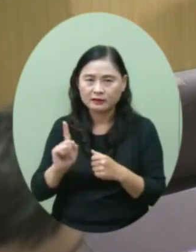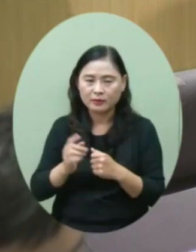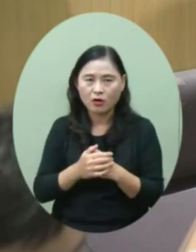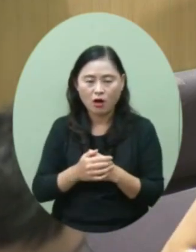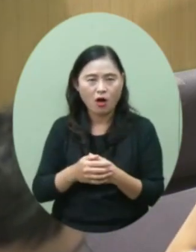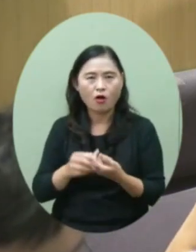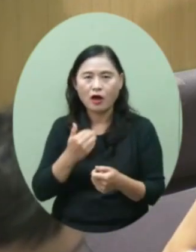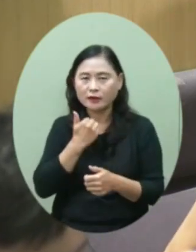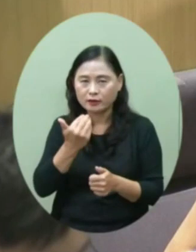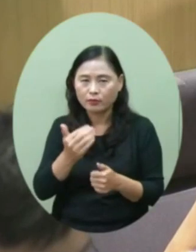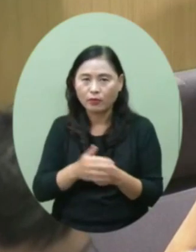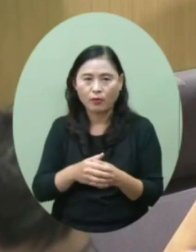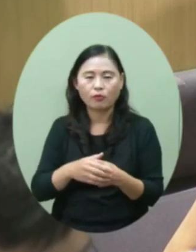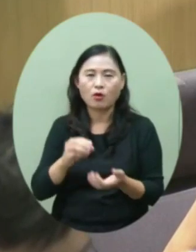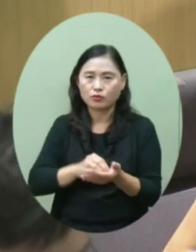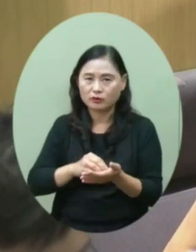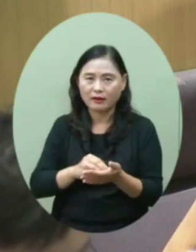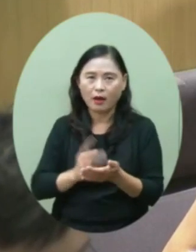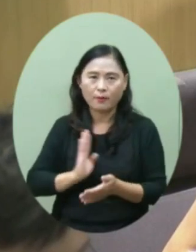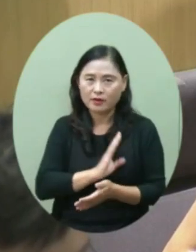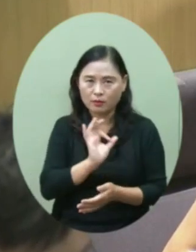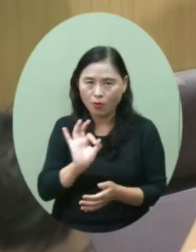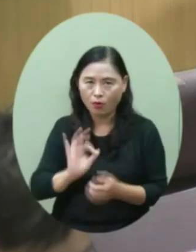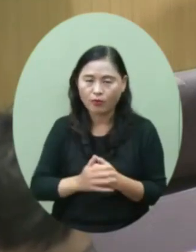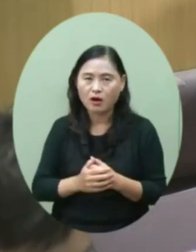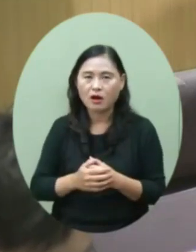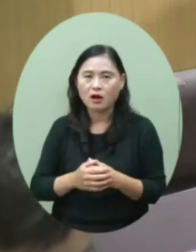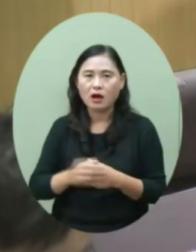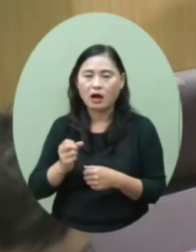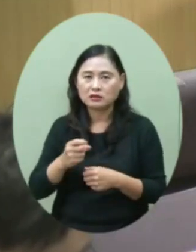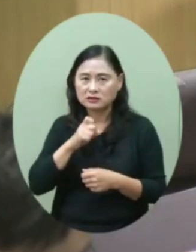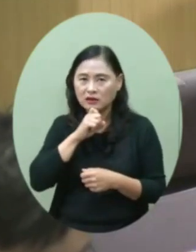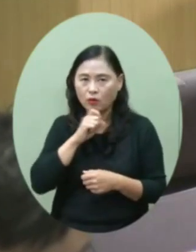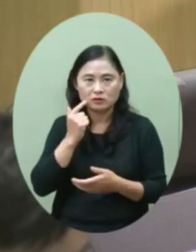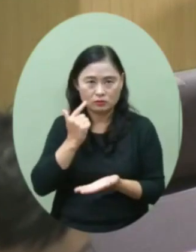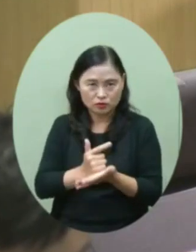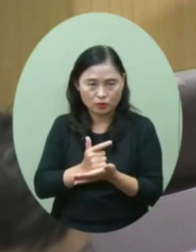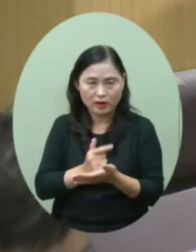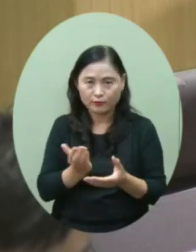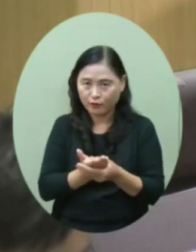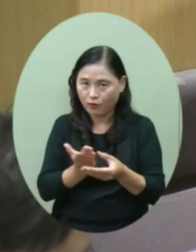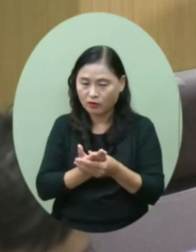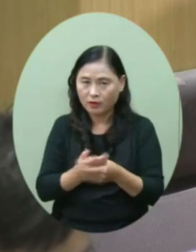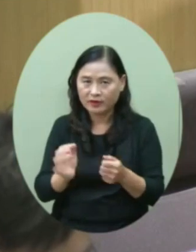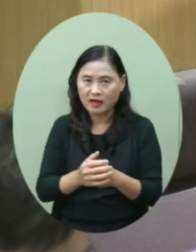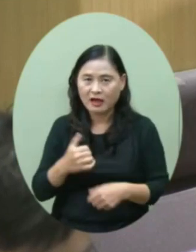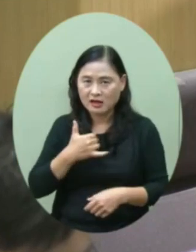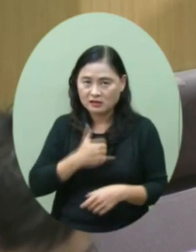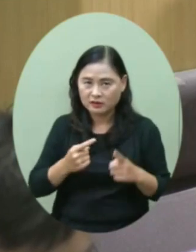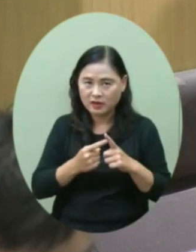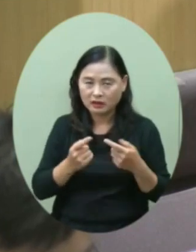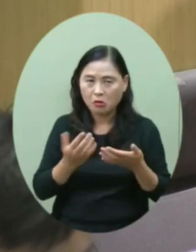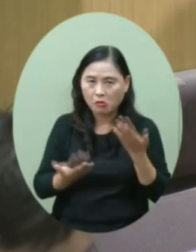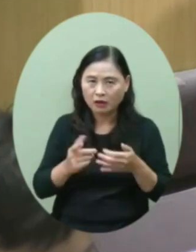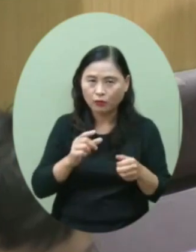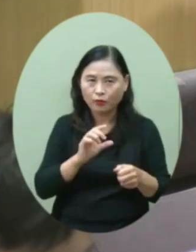commission? And on some serious cases, a suspect could be handed back to the mainland. Does it mean he